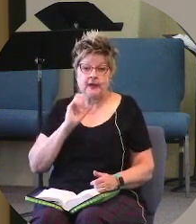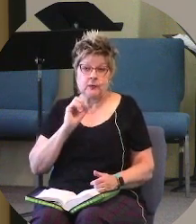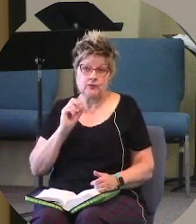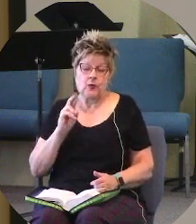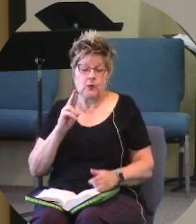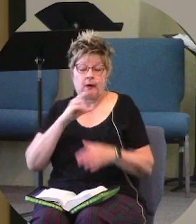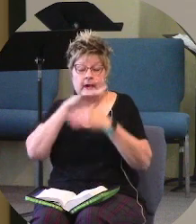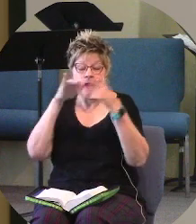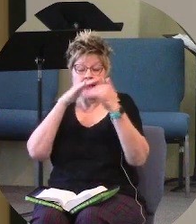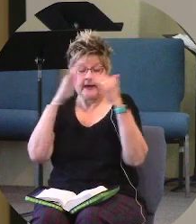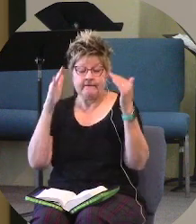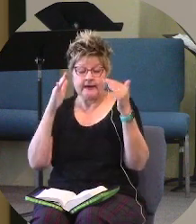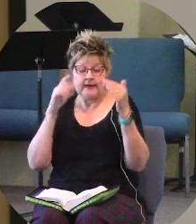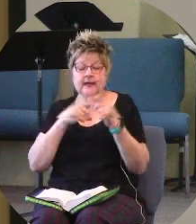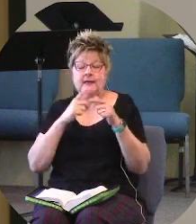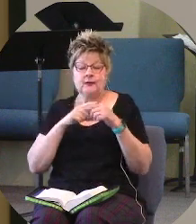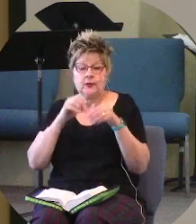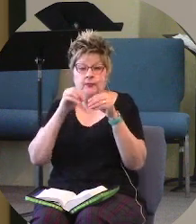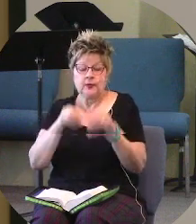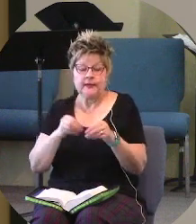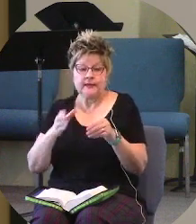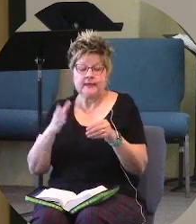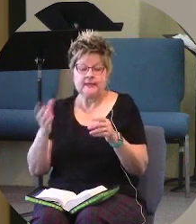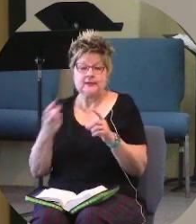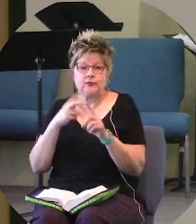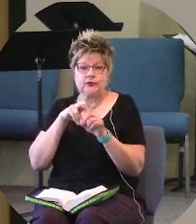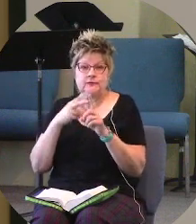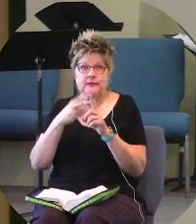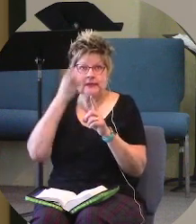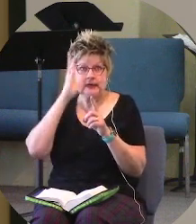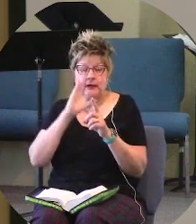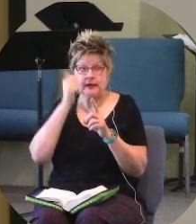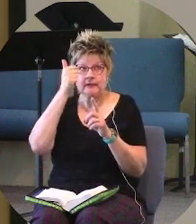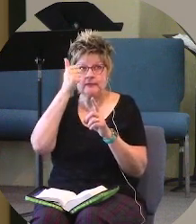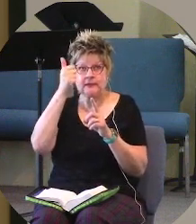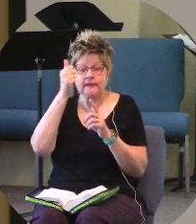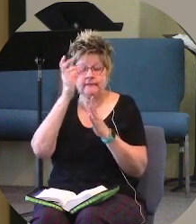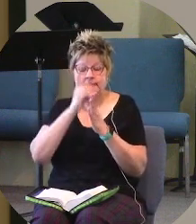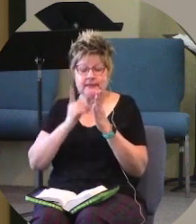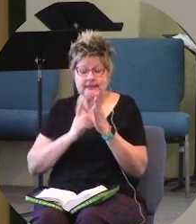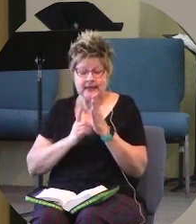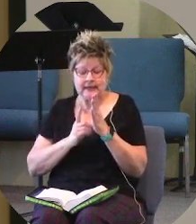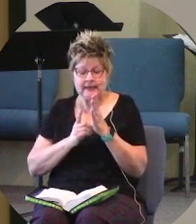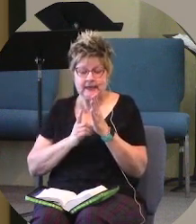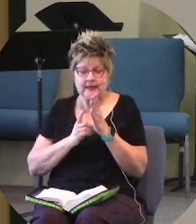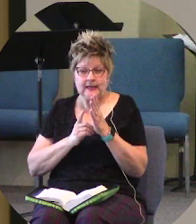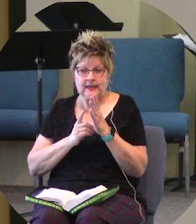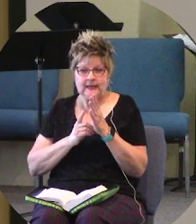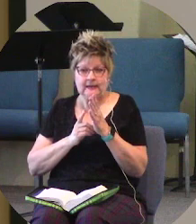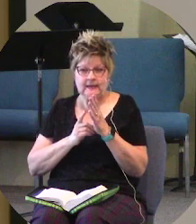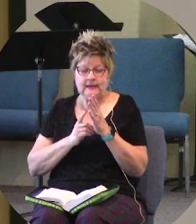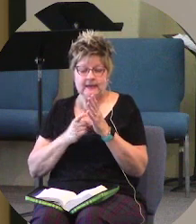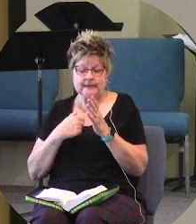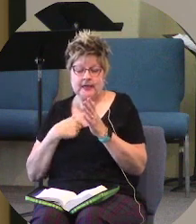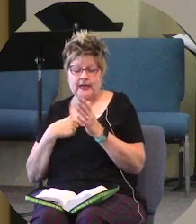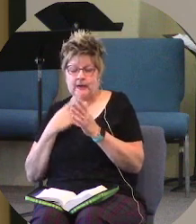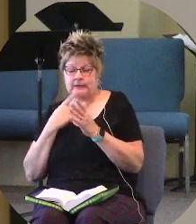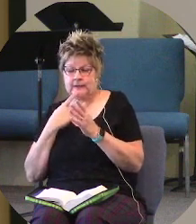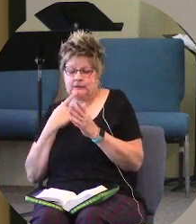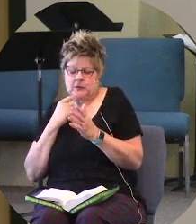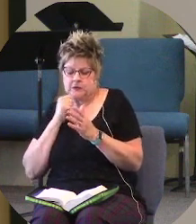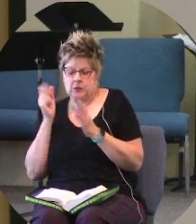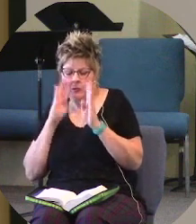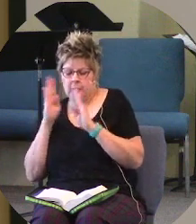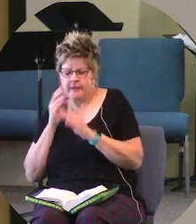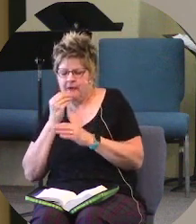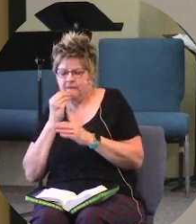things into a perspective that God designed. Because our mind wants to go, well, you know, don't worry about this. Don't worry about